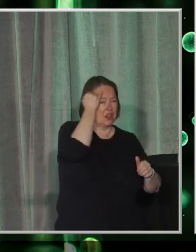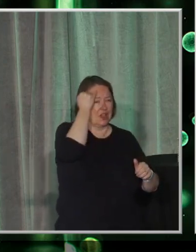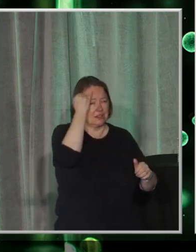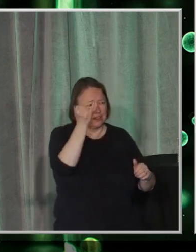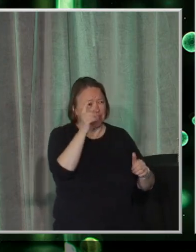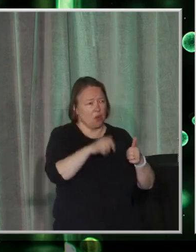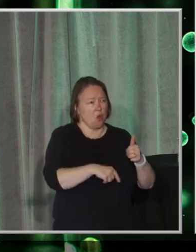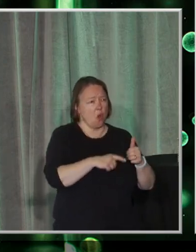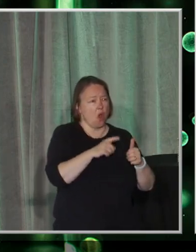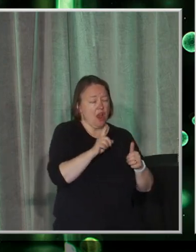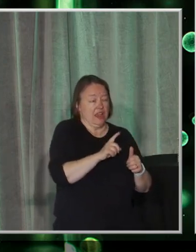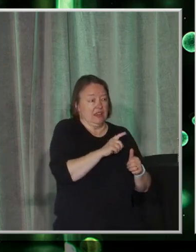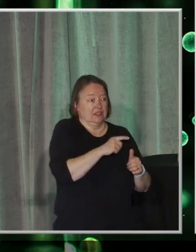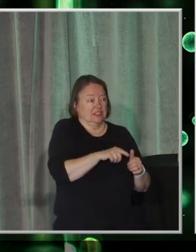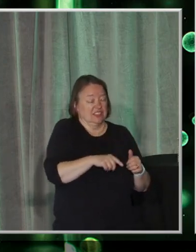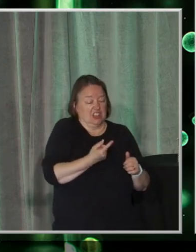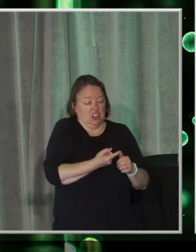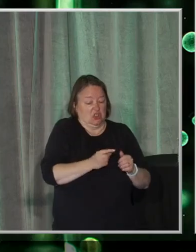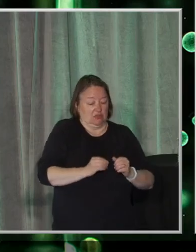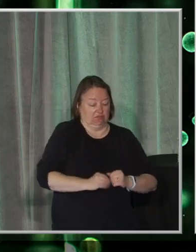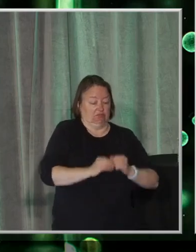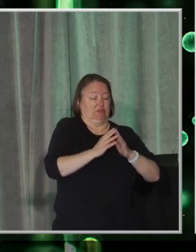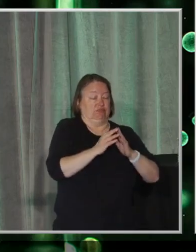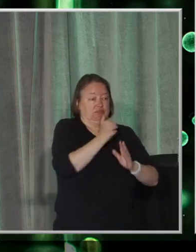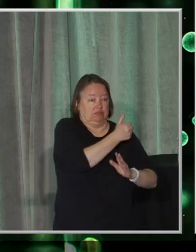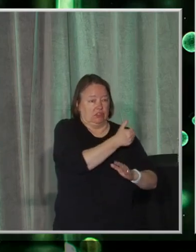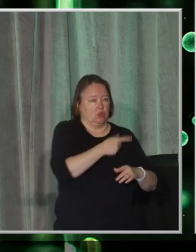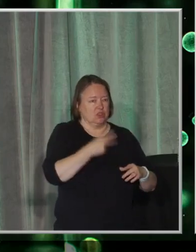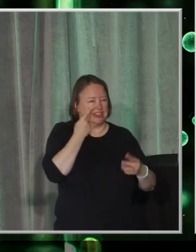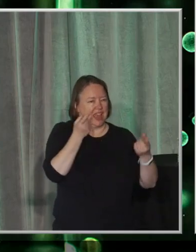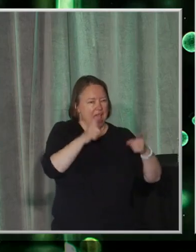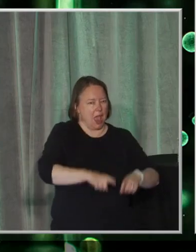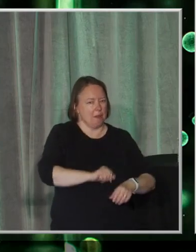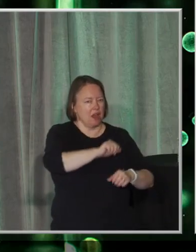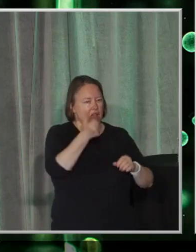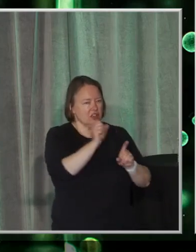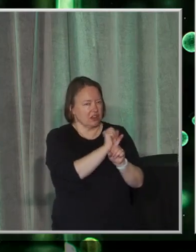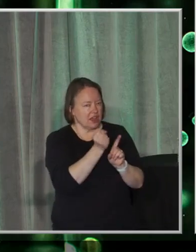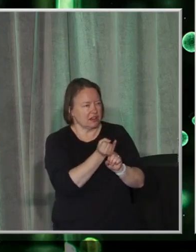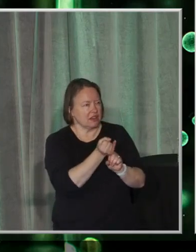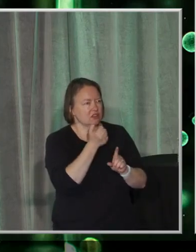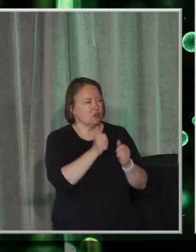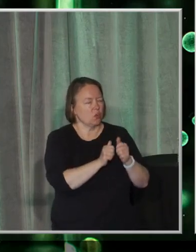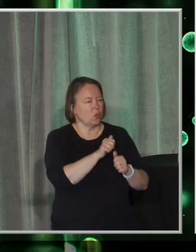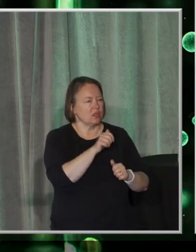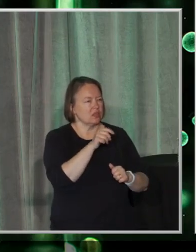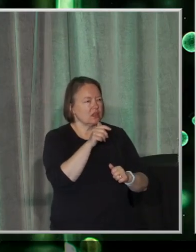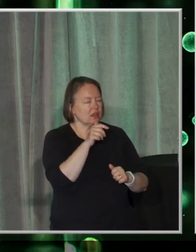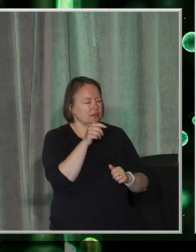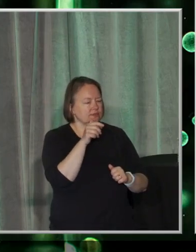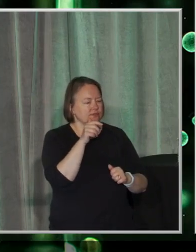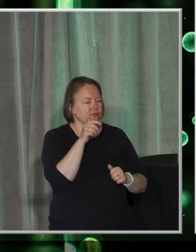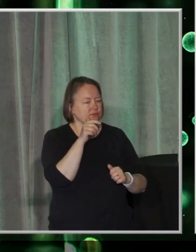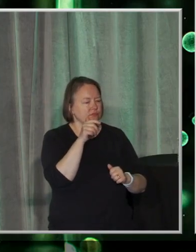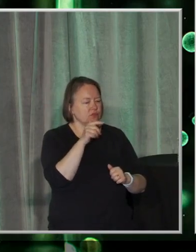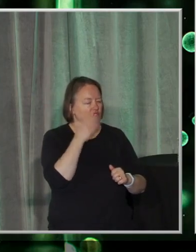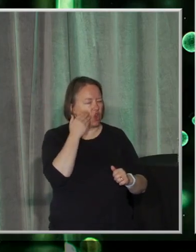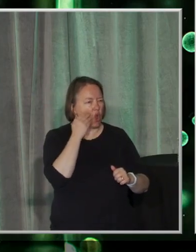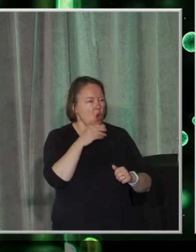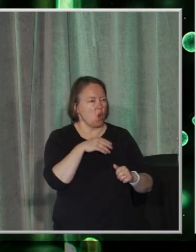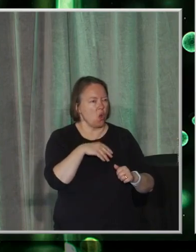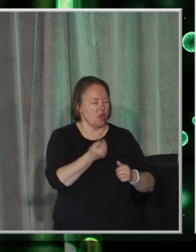developing this from scratch, or have you seen this happening in other contexts, either within